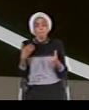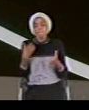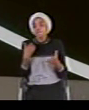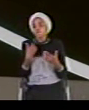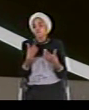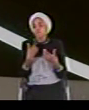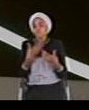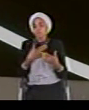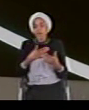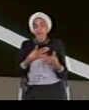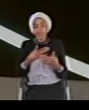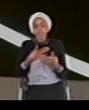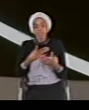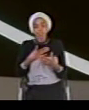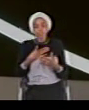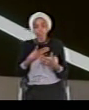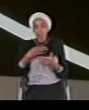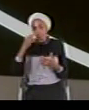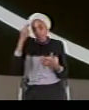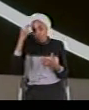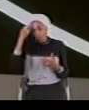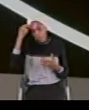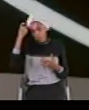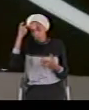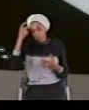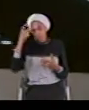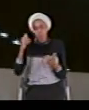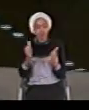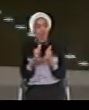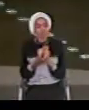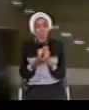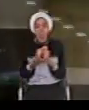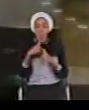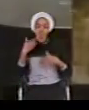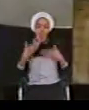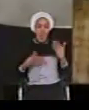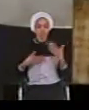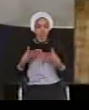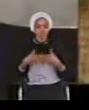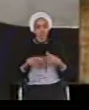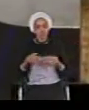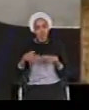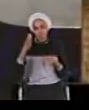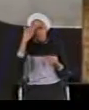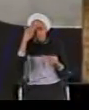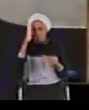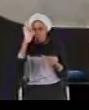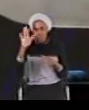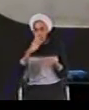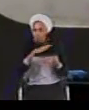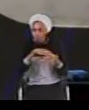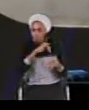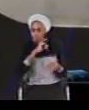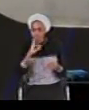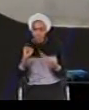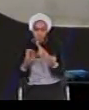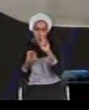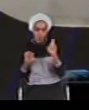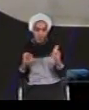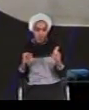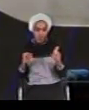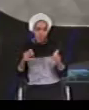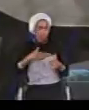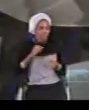joy. Do you know your course? My course, my calling,